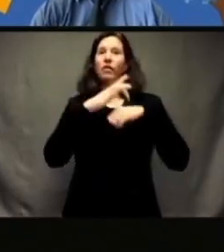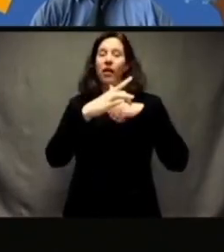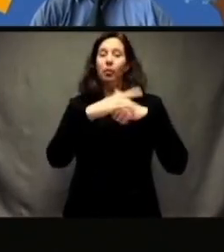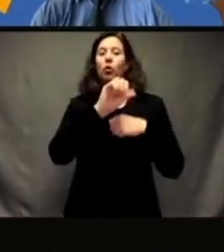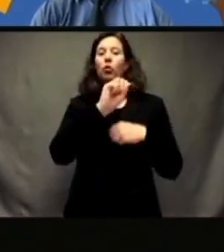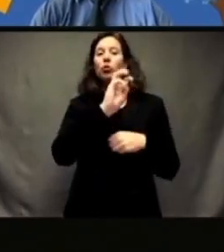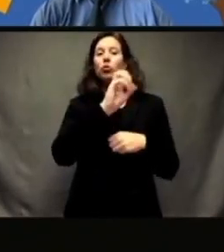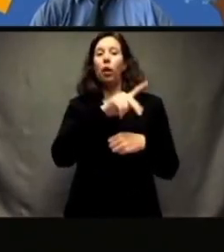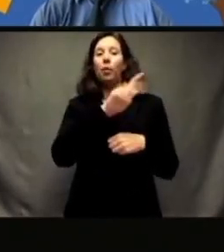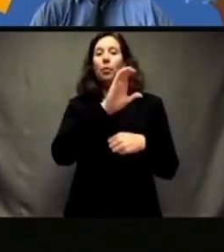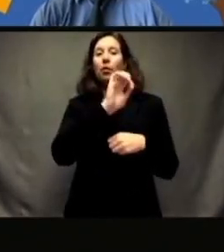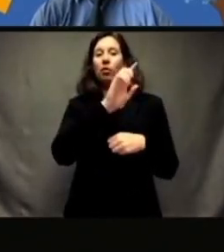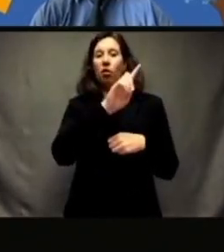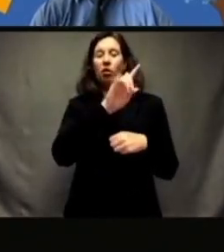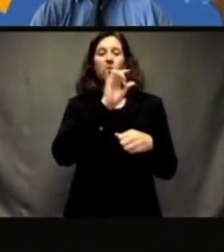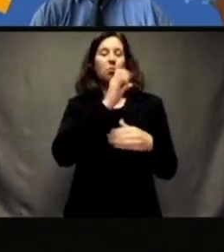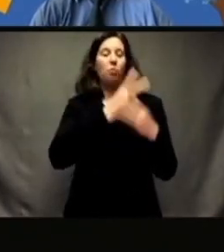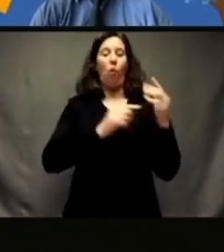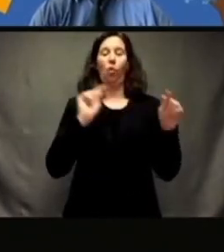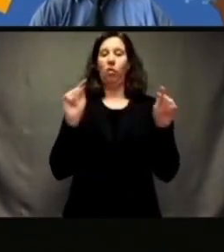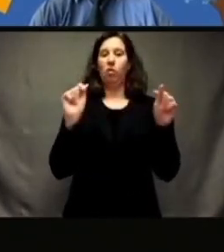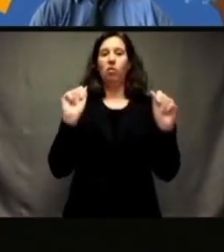this information. So